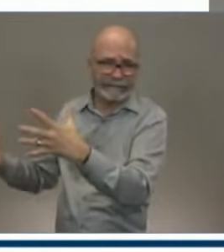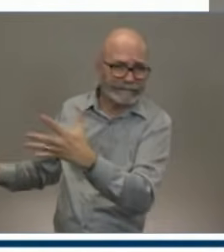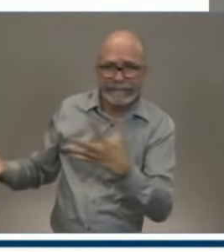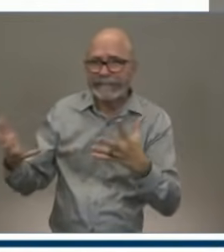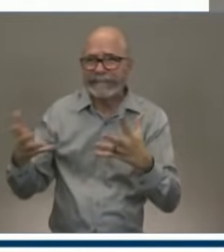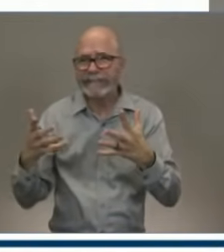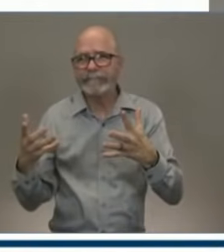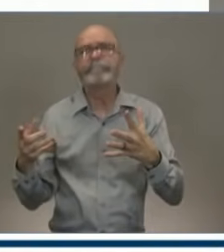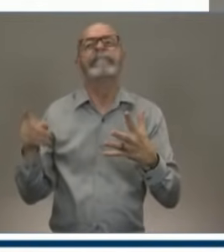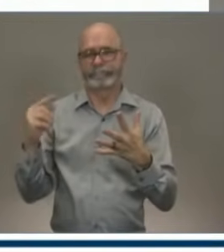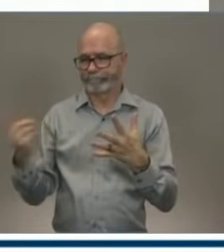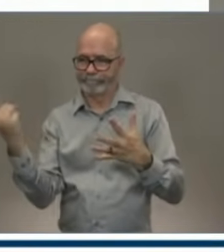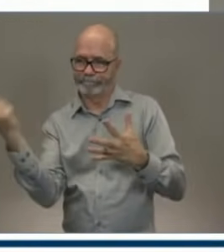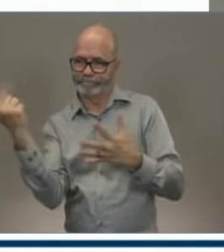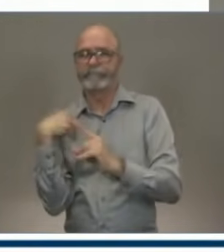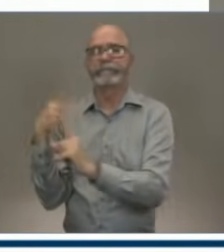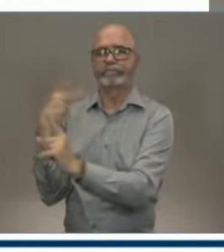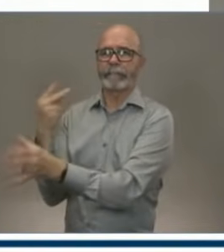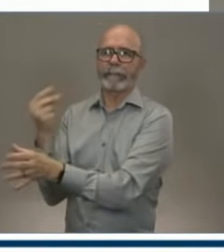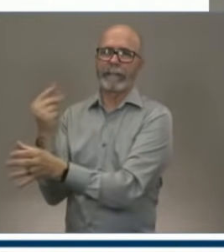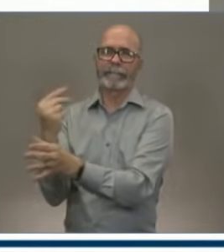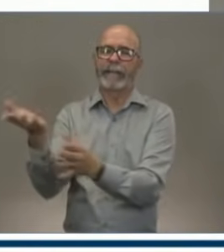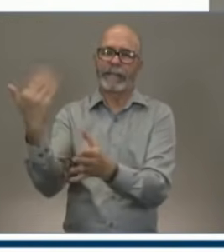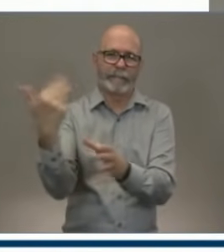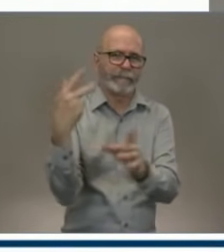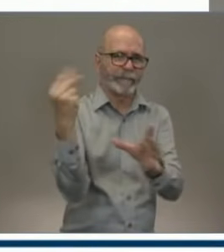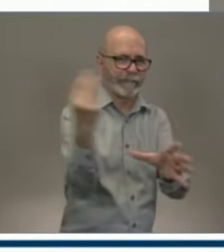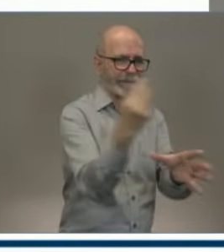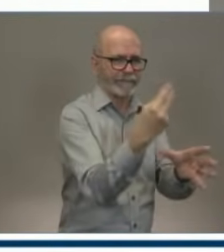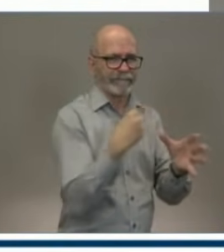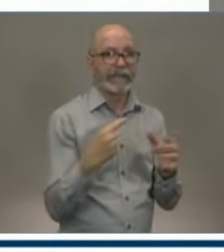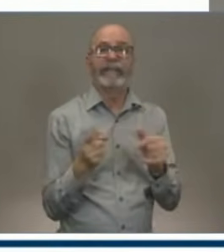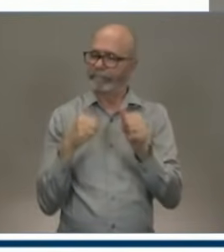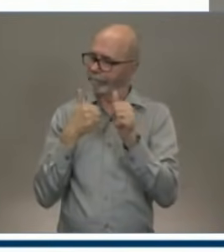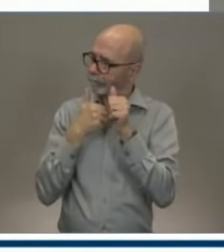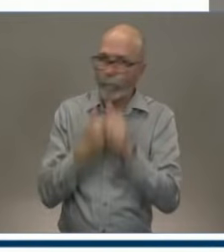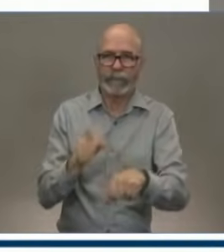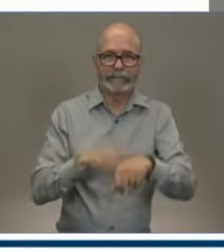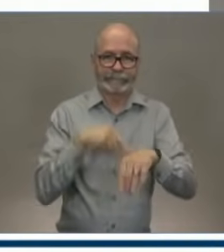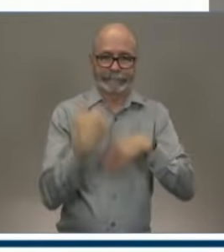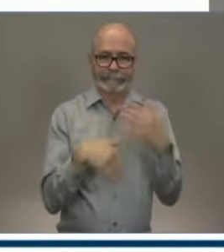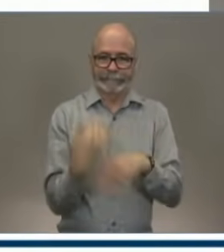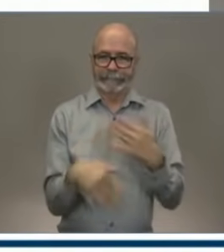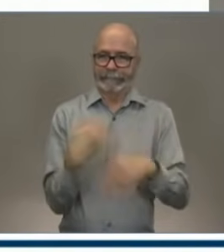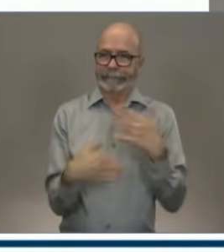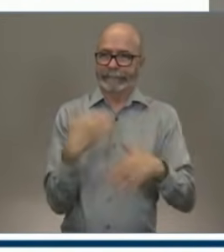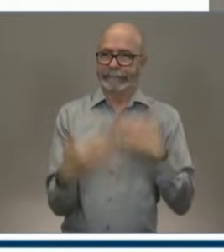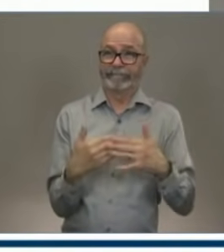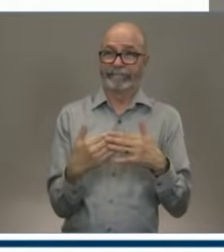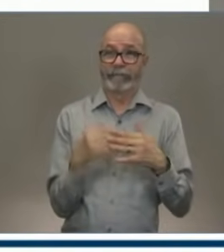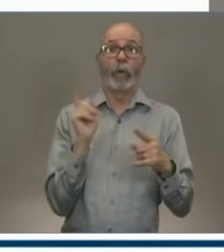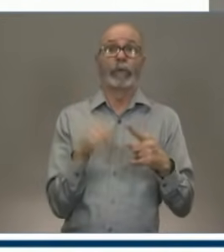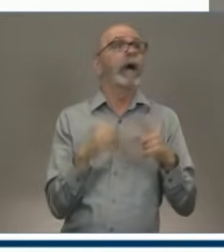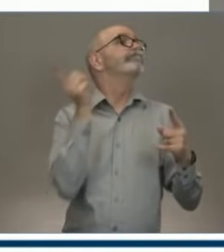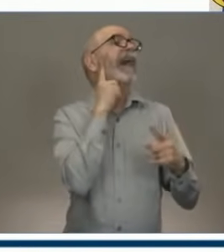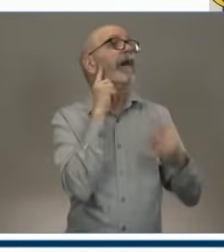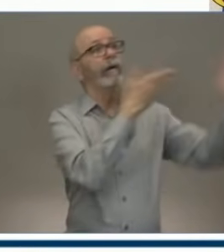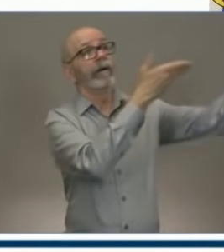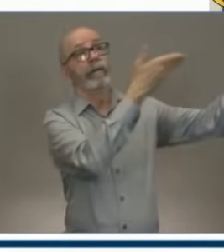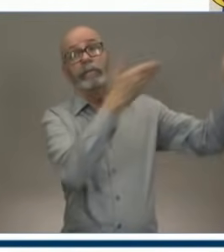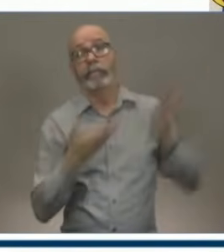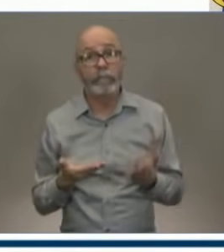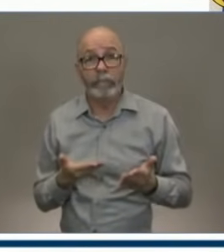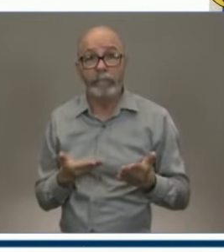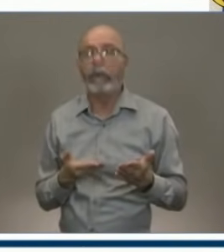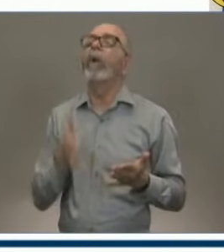included in a timely manner as we were able to once we get much greater vaccine supply. Next question will go to